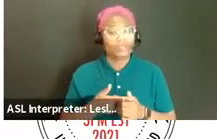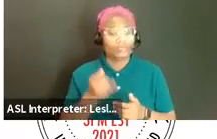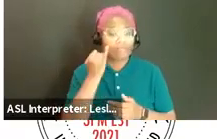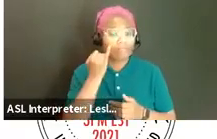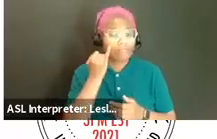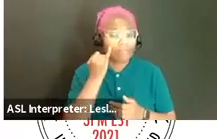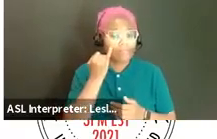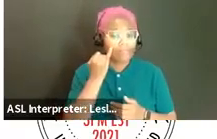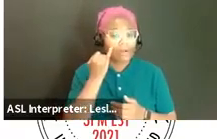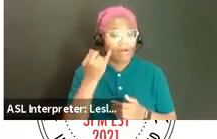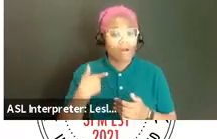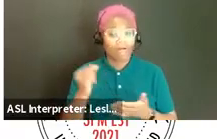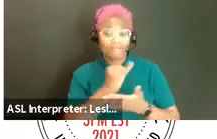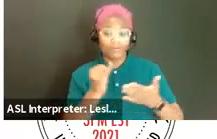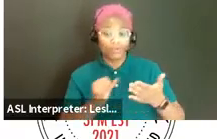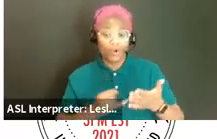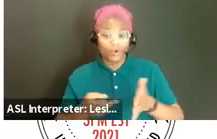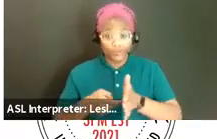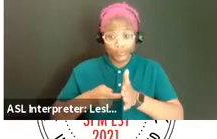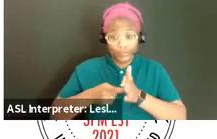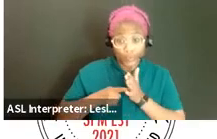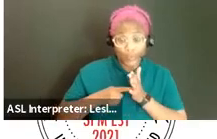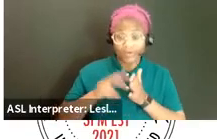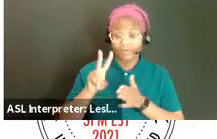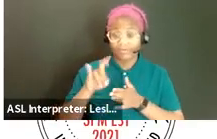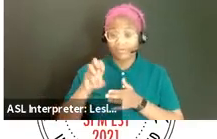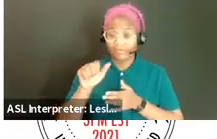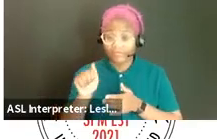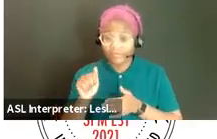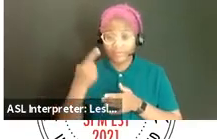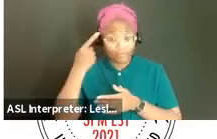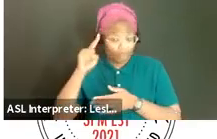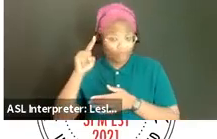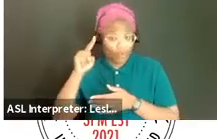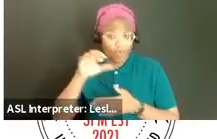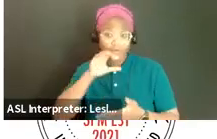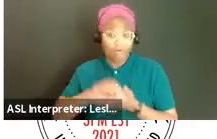NIE, is a separate NIE required for the spouse, or does that usually happen simultaneously?